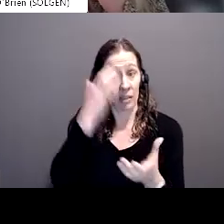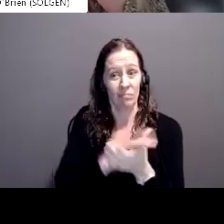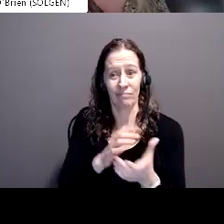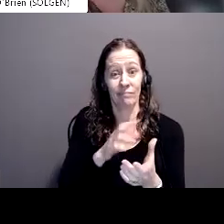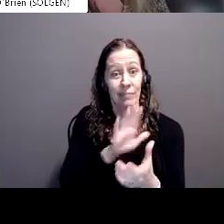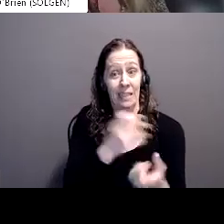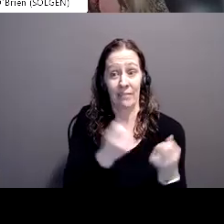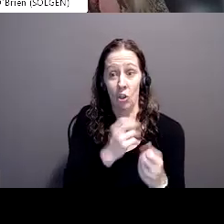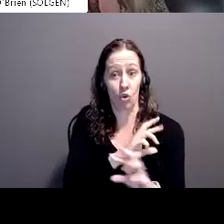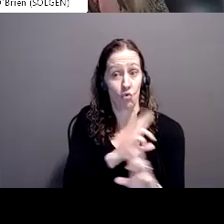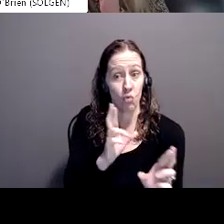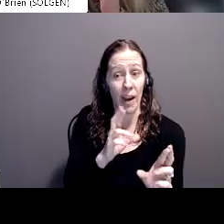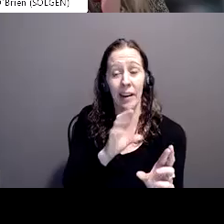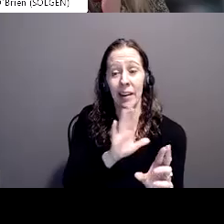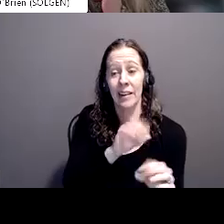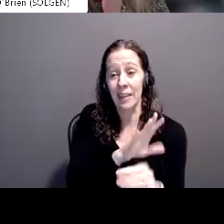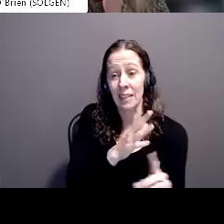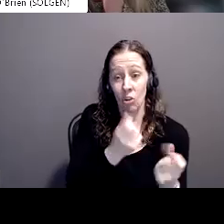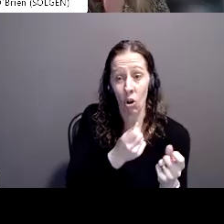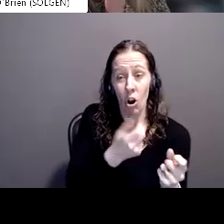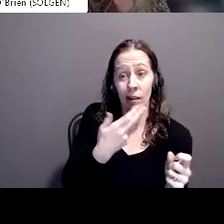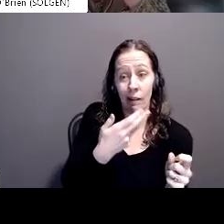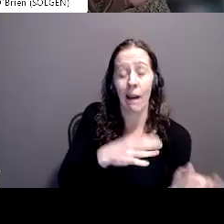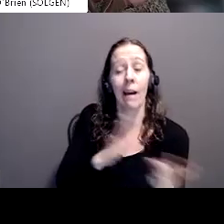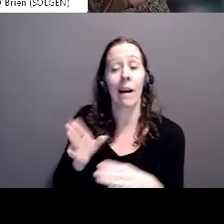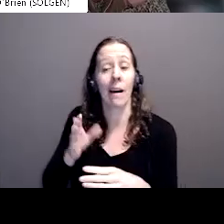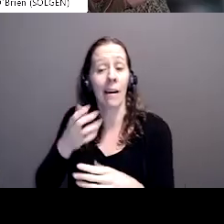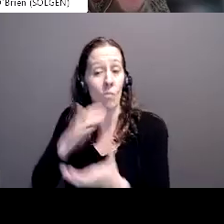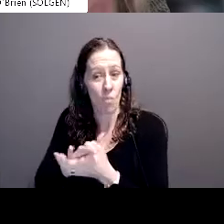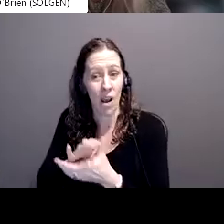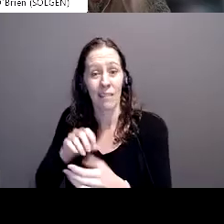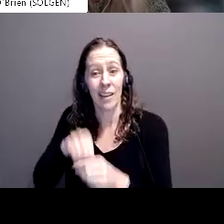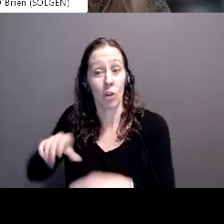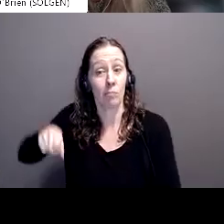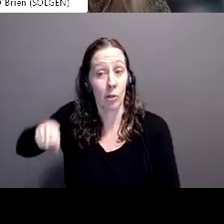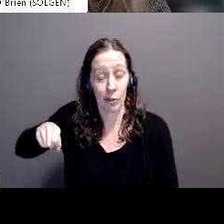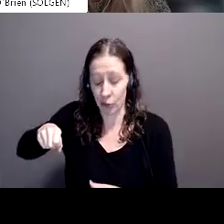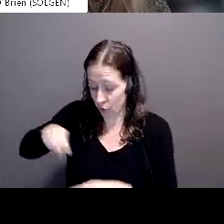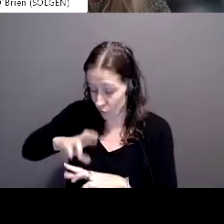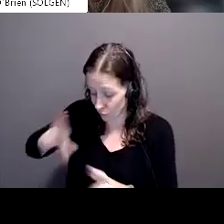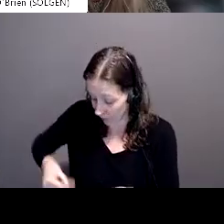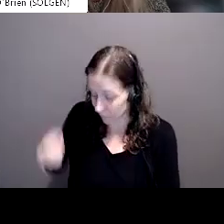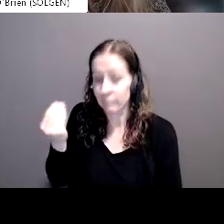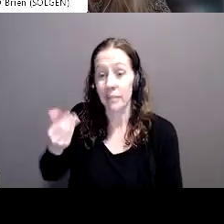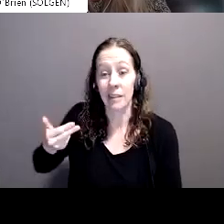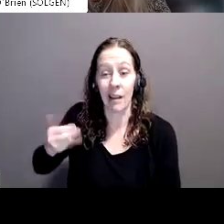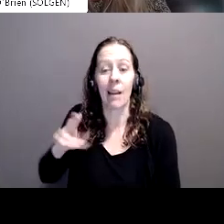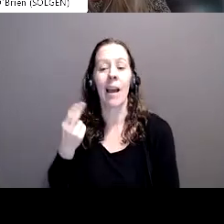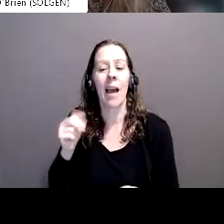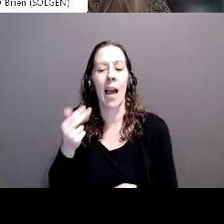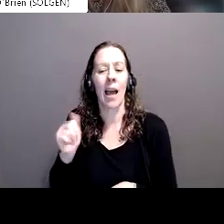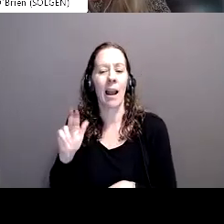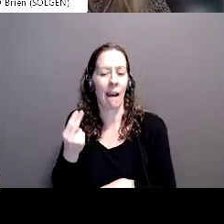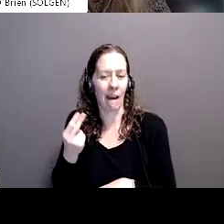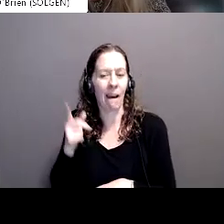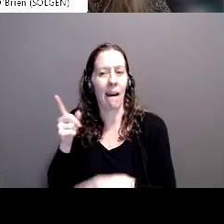Ryan had a gun in her purse. This was widely known. And Hannah noted that there was a separate chapter